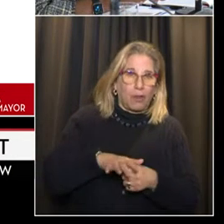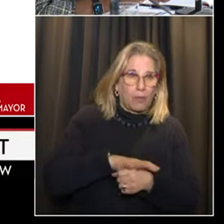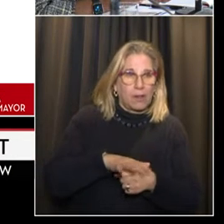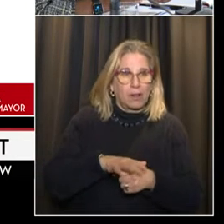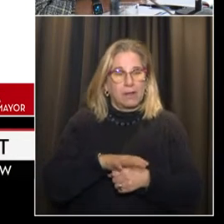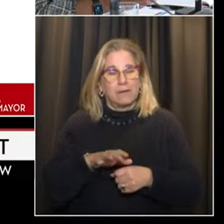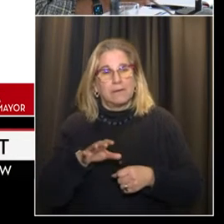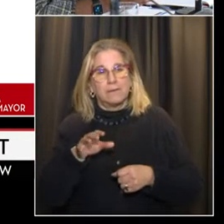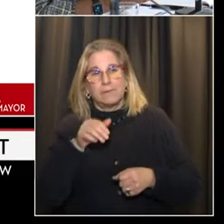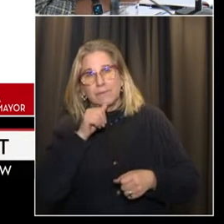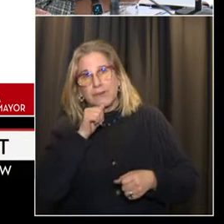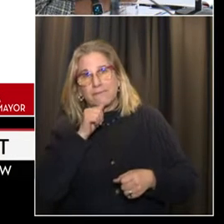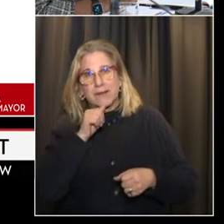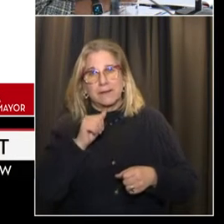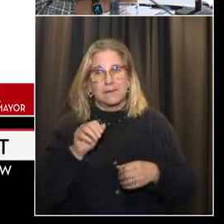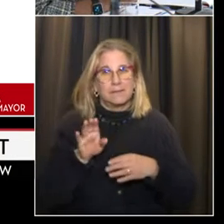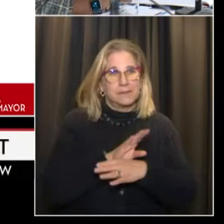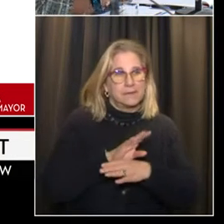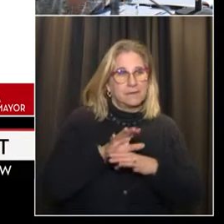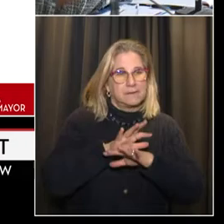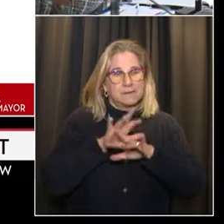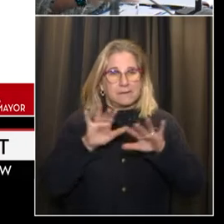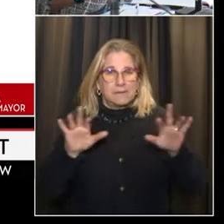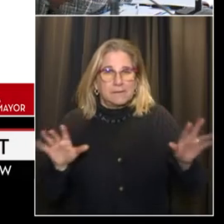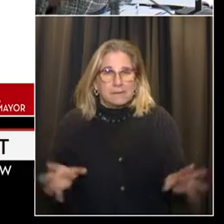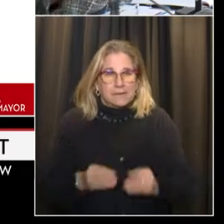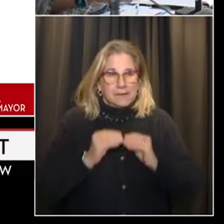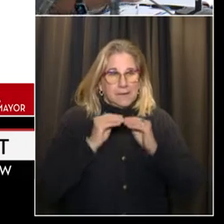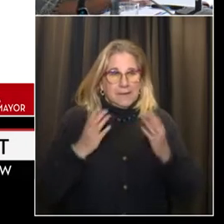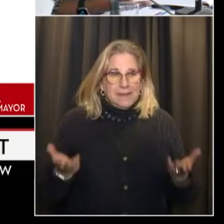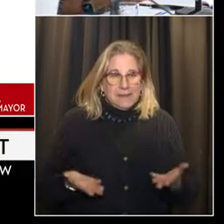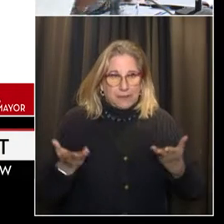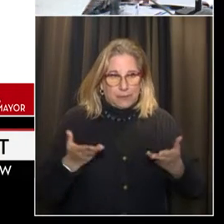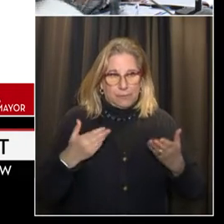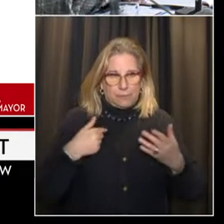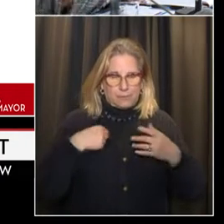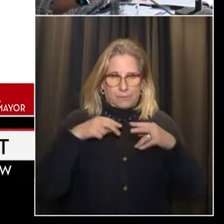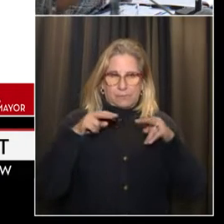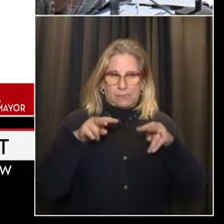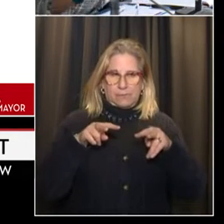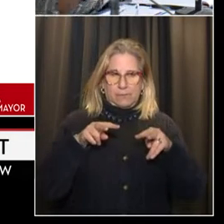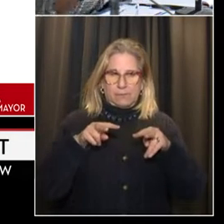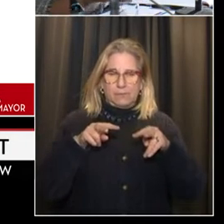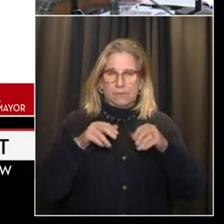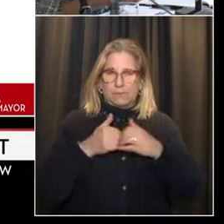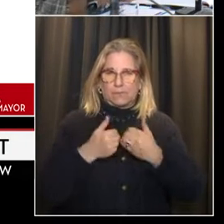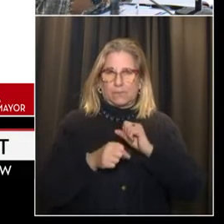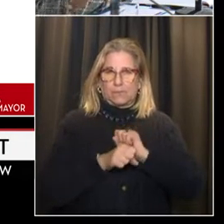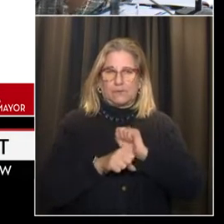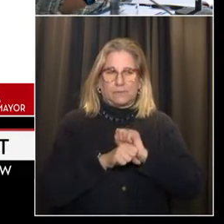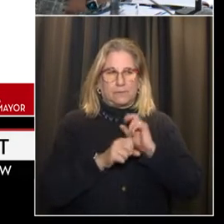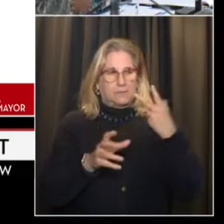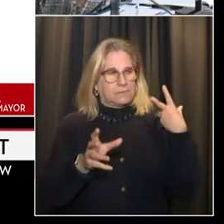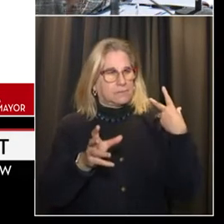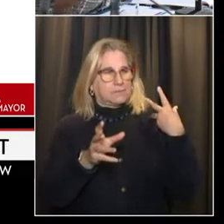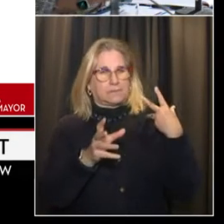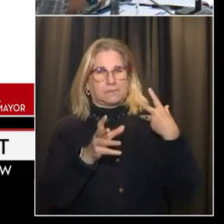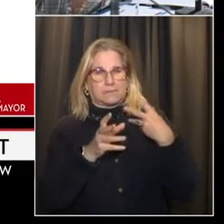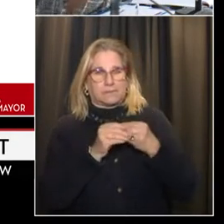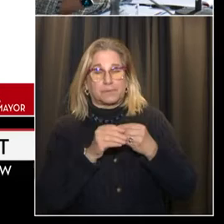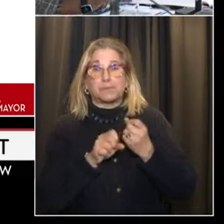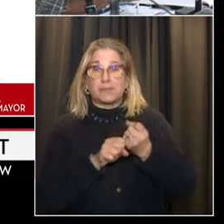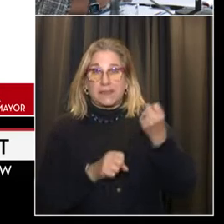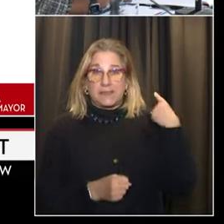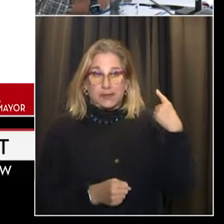across the system, it's important that we look how we got where we are. Last year didn't just happen in a vacuum. Certainly,